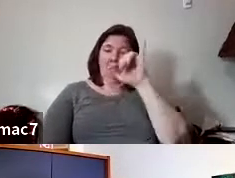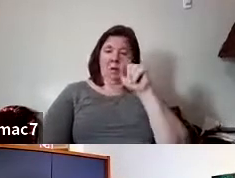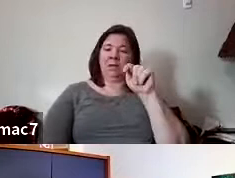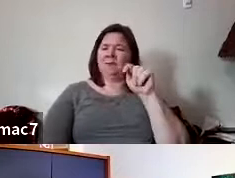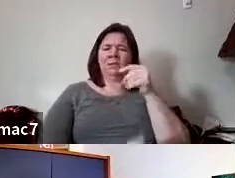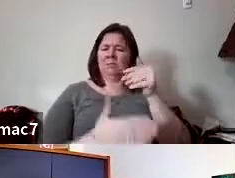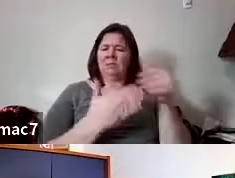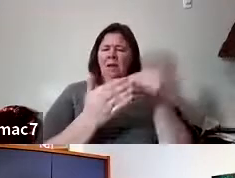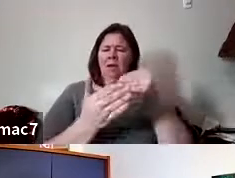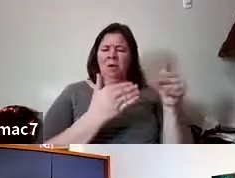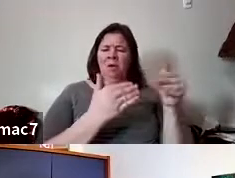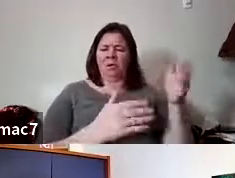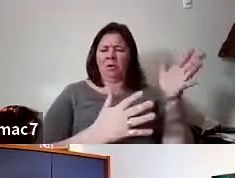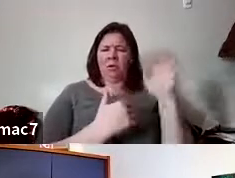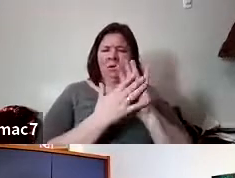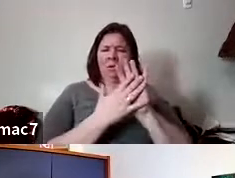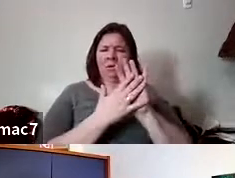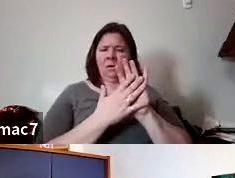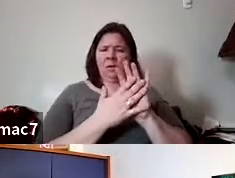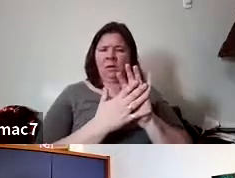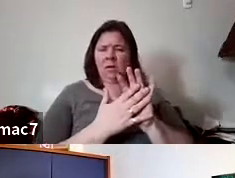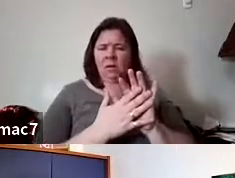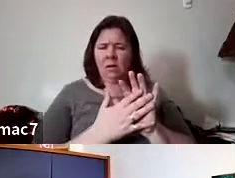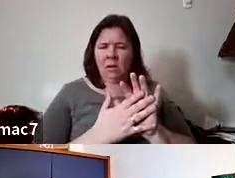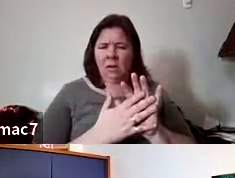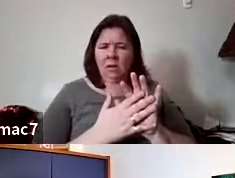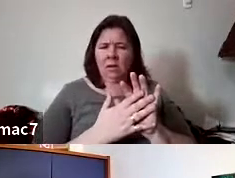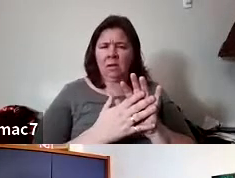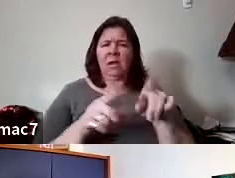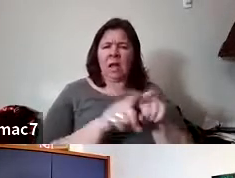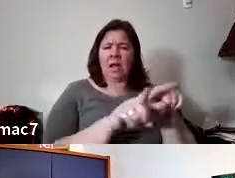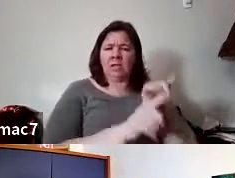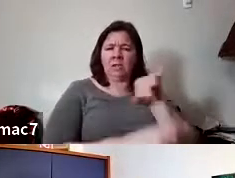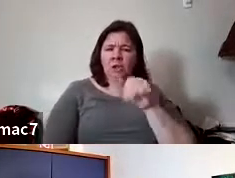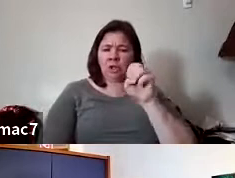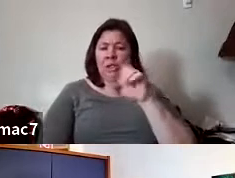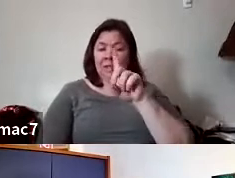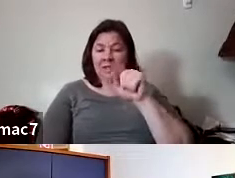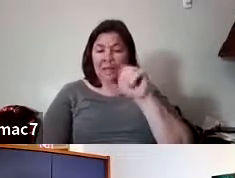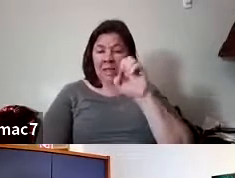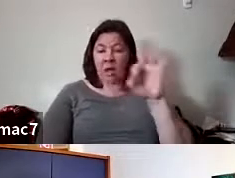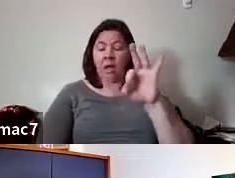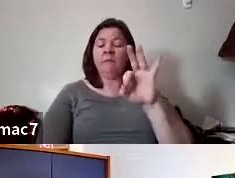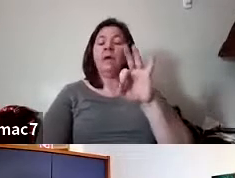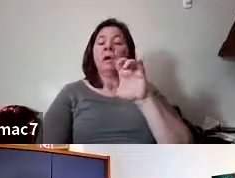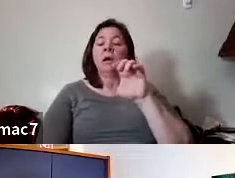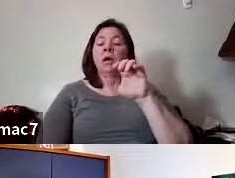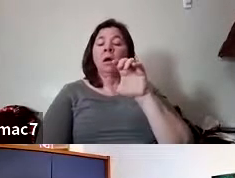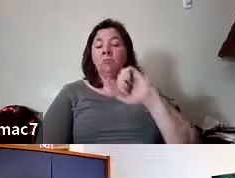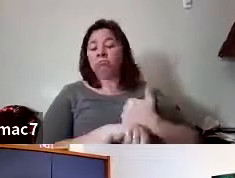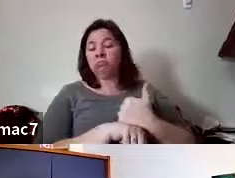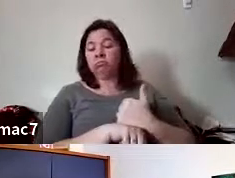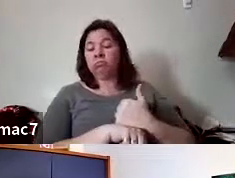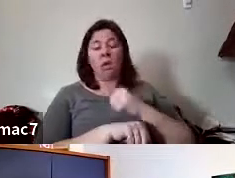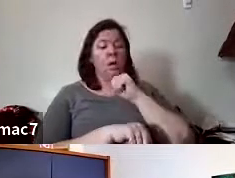it's going to be. No, Marina, it is, as James said, it's a date of launch, not date of the pay subscription.